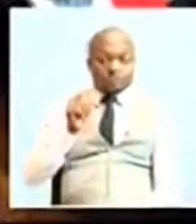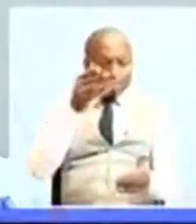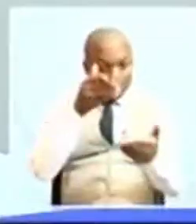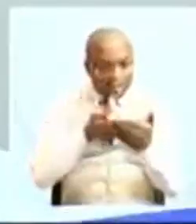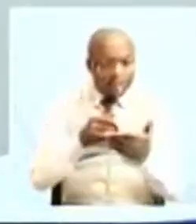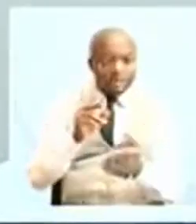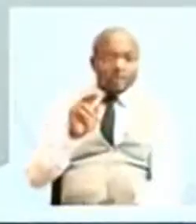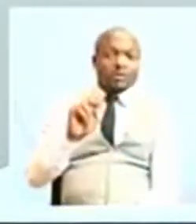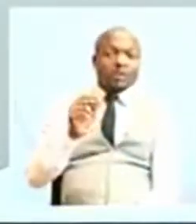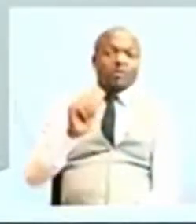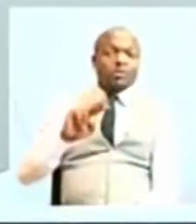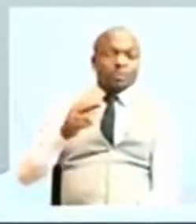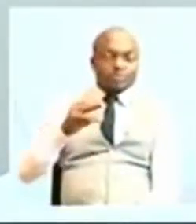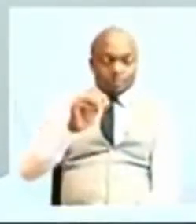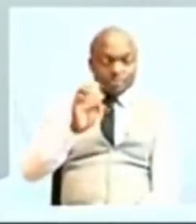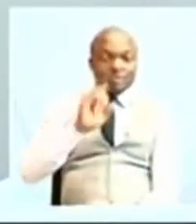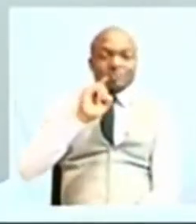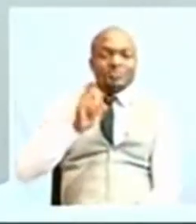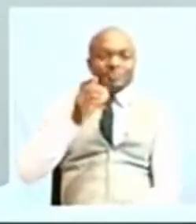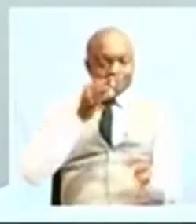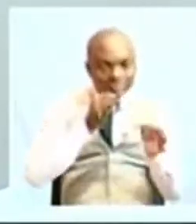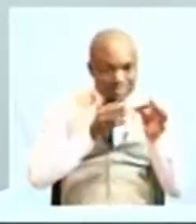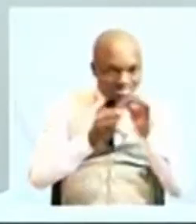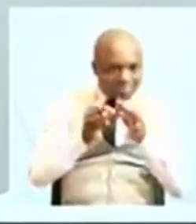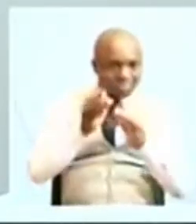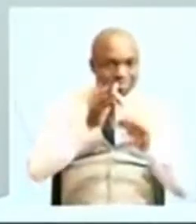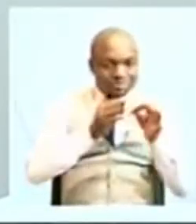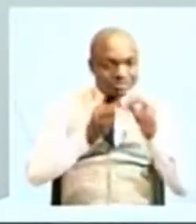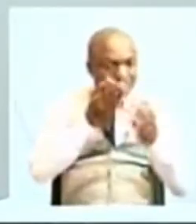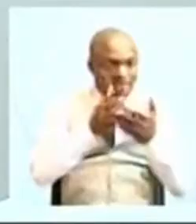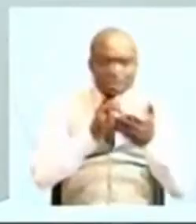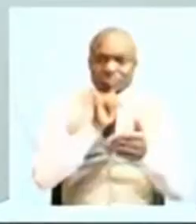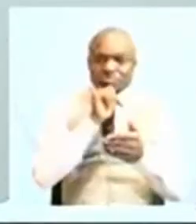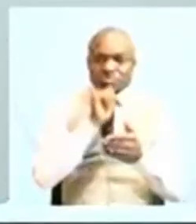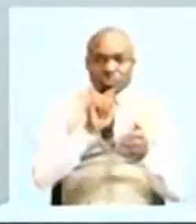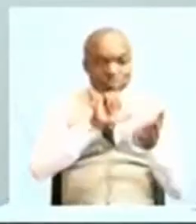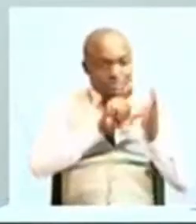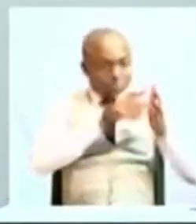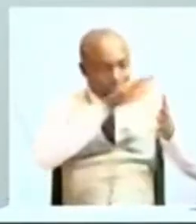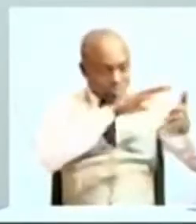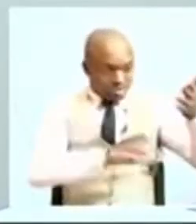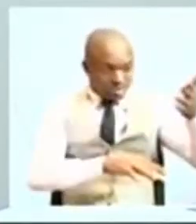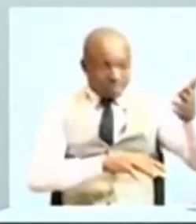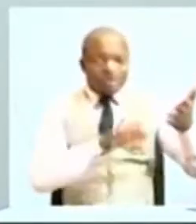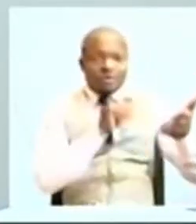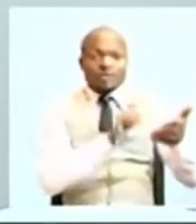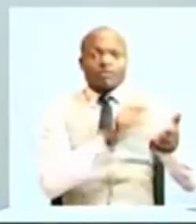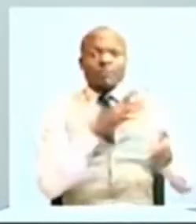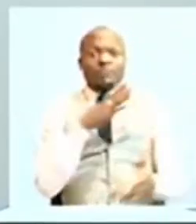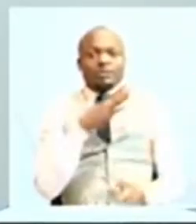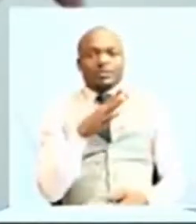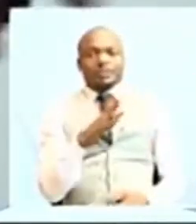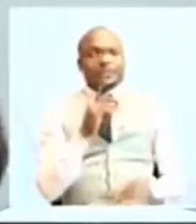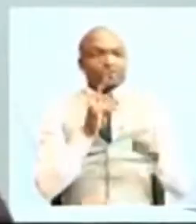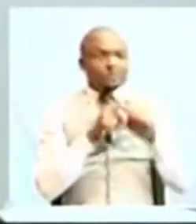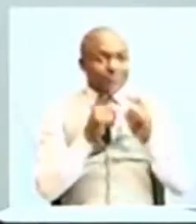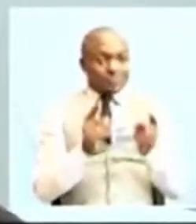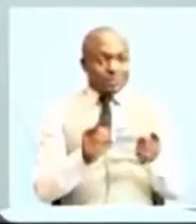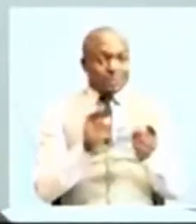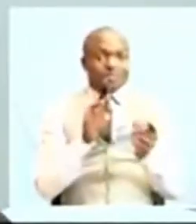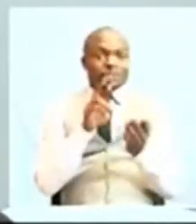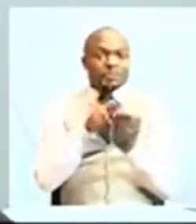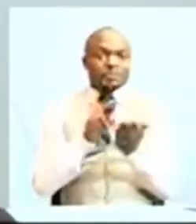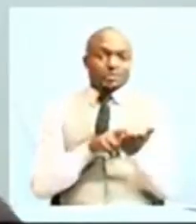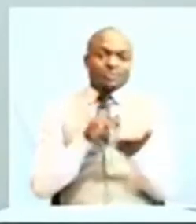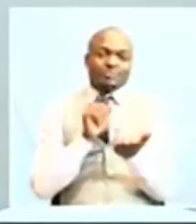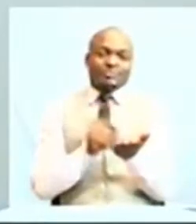have explained this, not in the minute, because in the minute you're okay. But in the text,